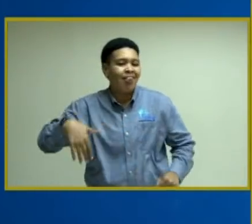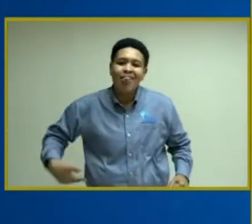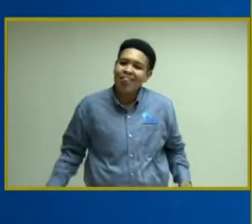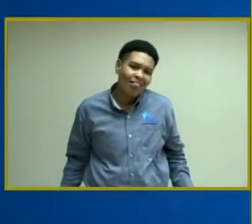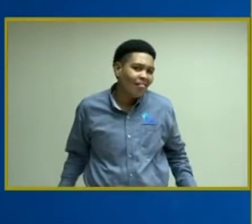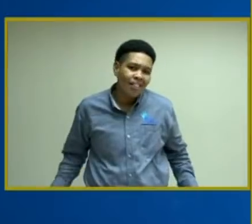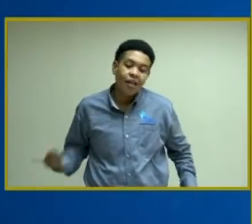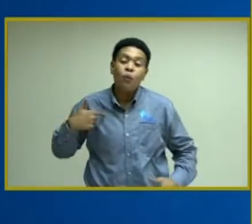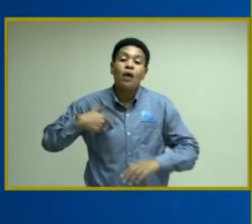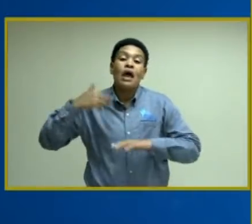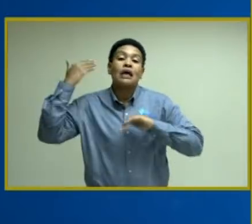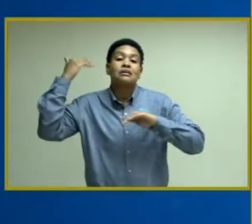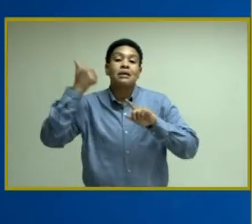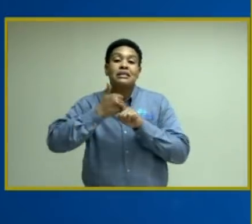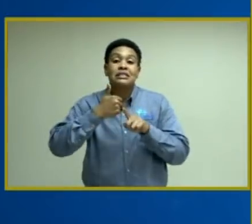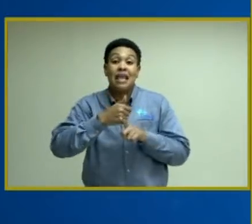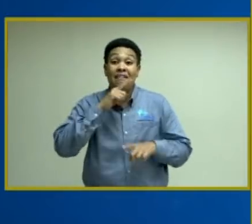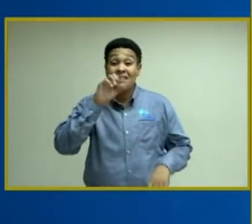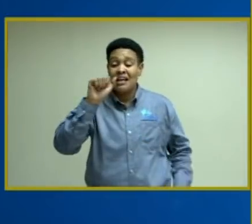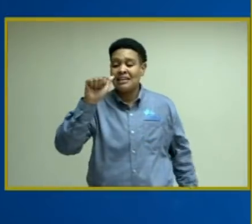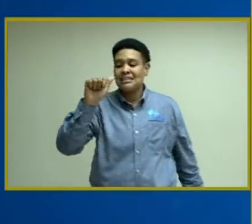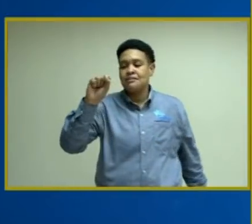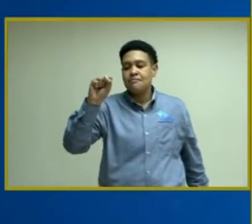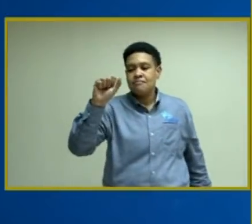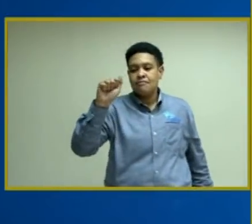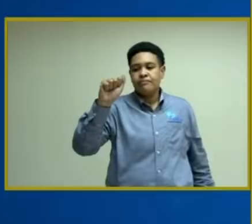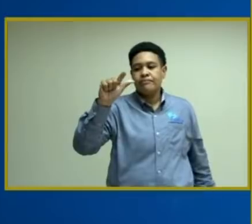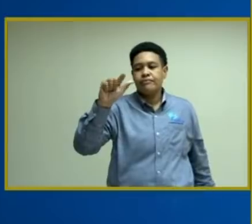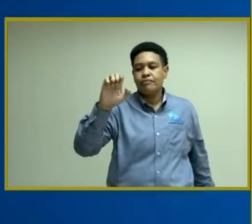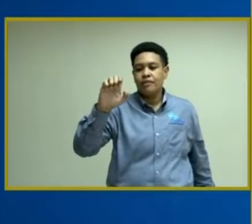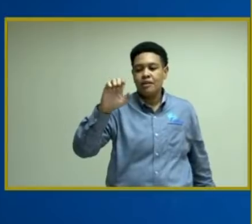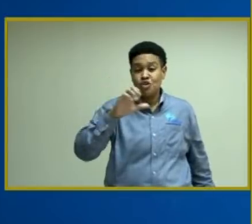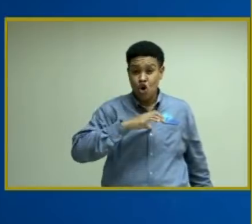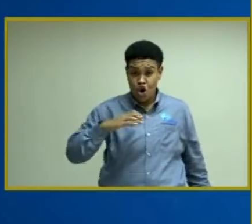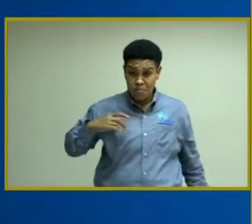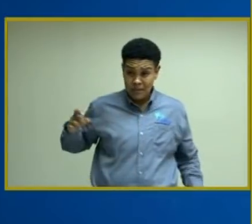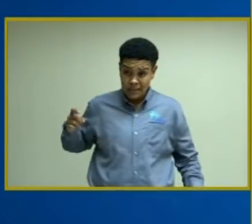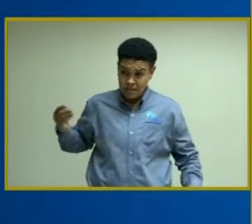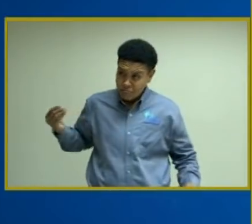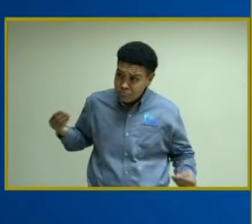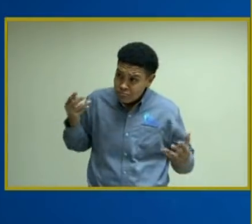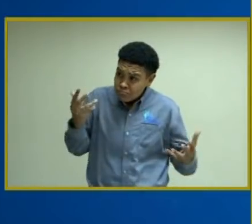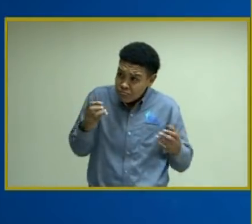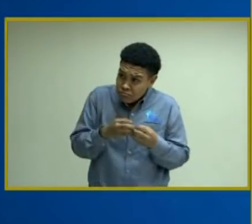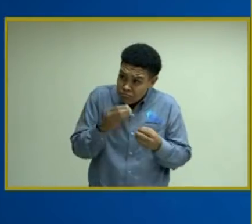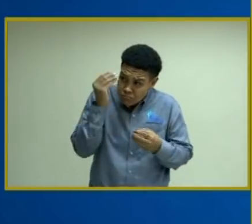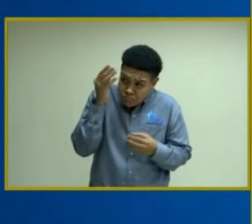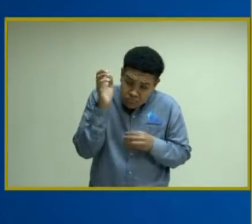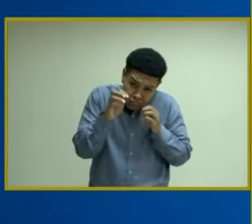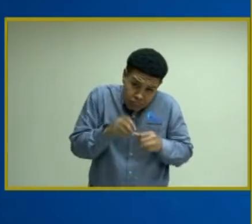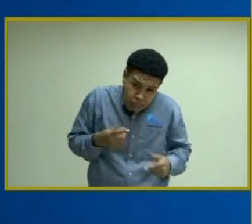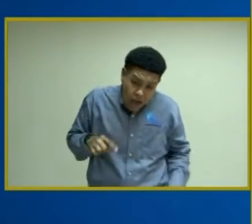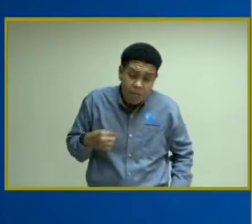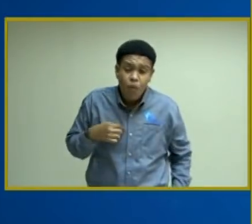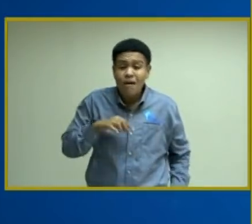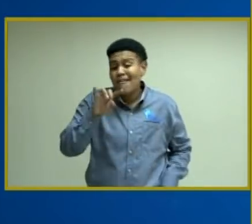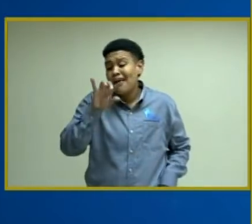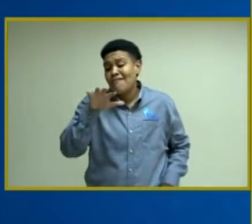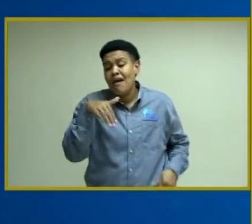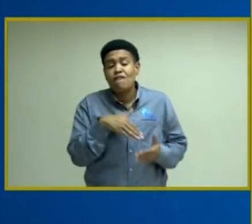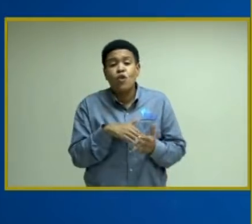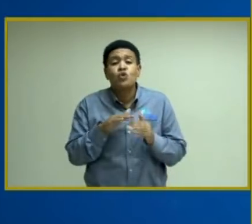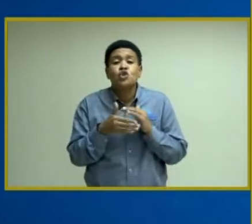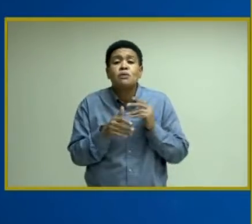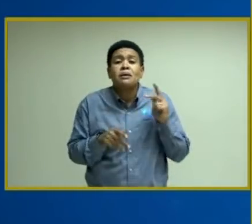the anticipated SAGE recommendations will provide further guidance. Now, we have 85,000